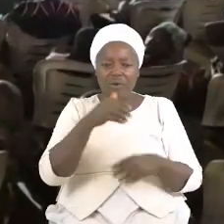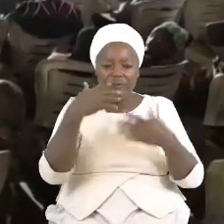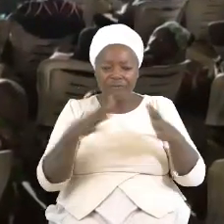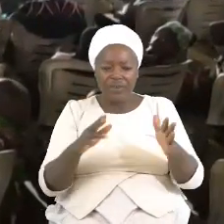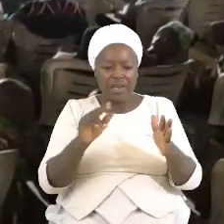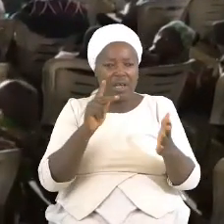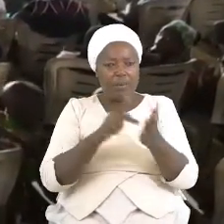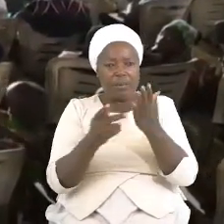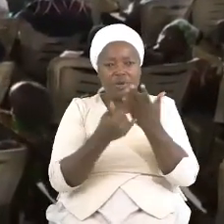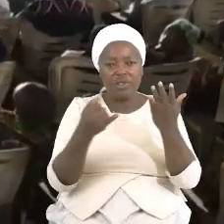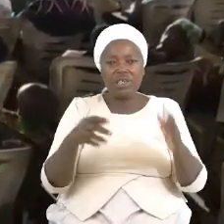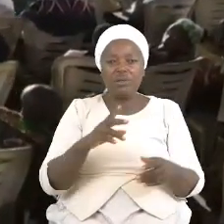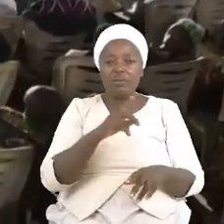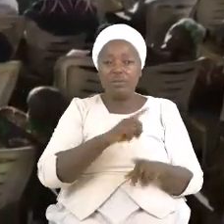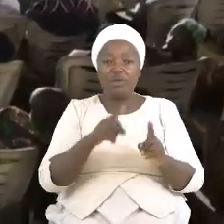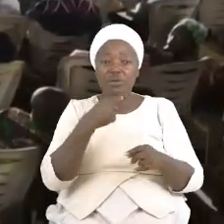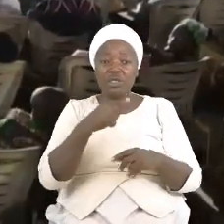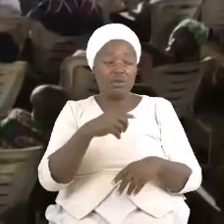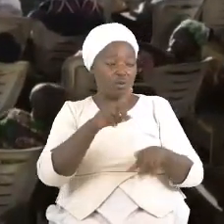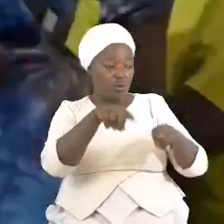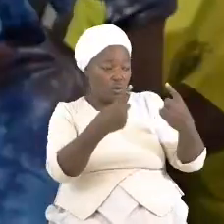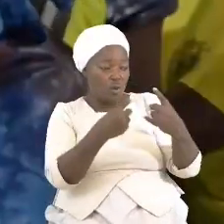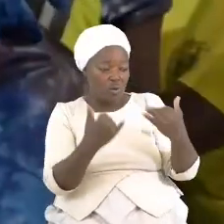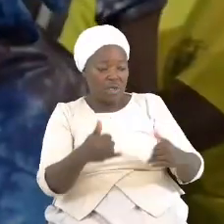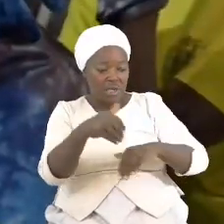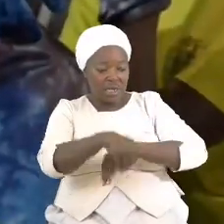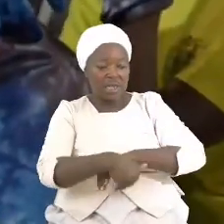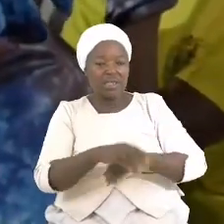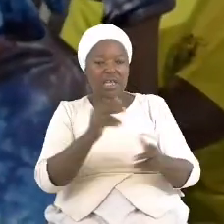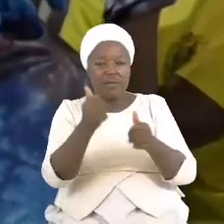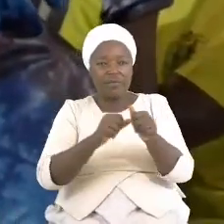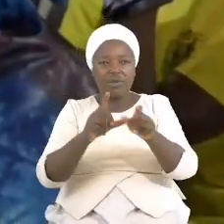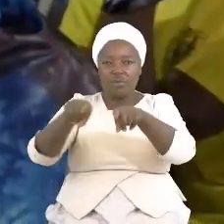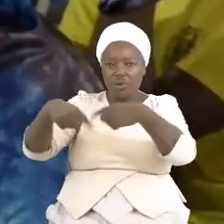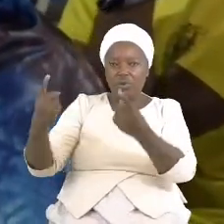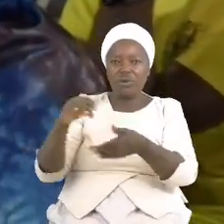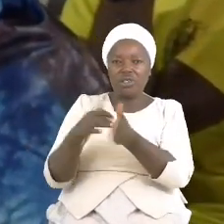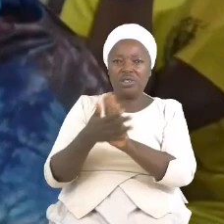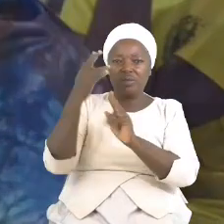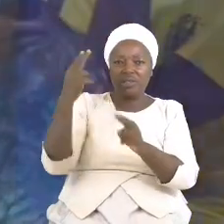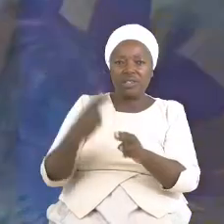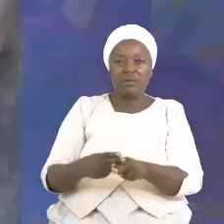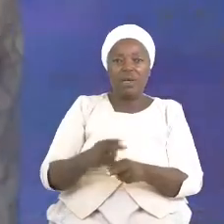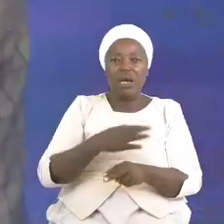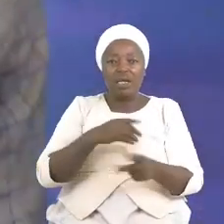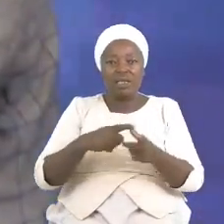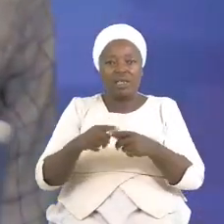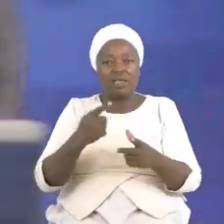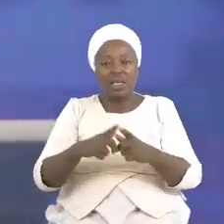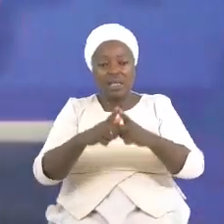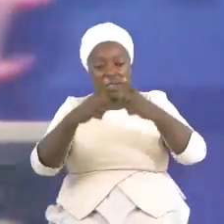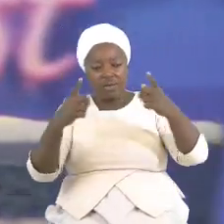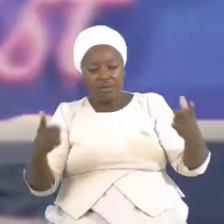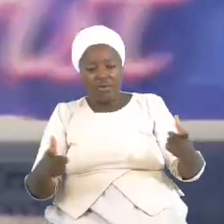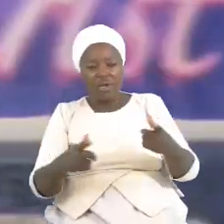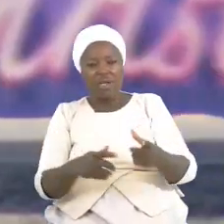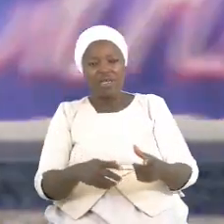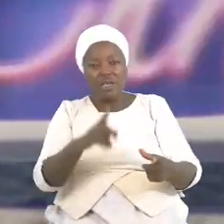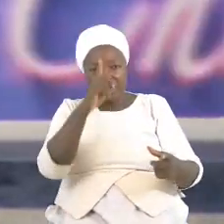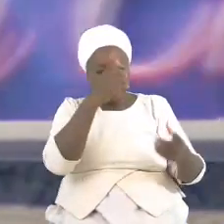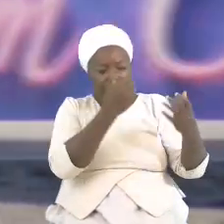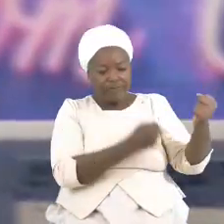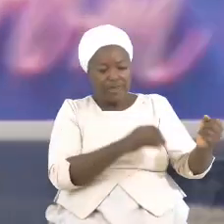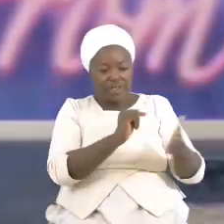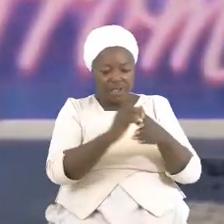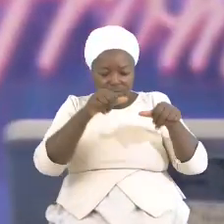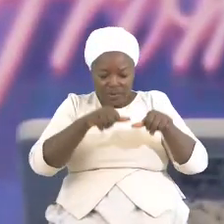go tonight, everything will vanish away. And then the great faith that will stay, that will abide,